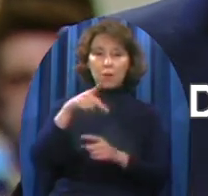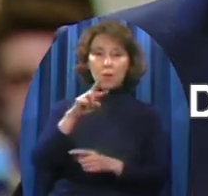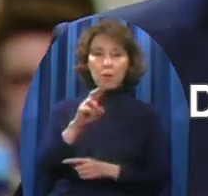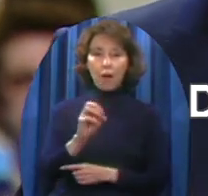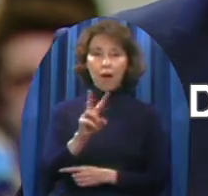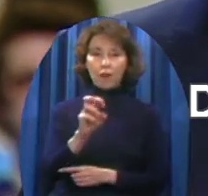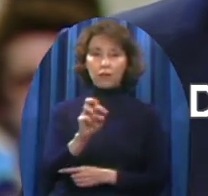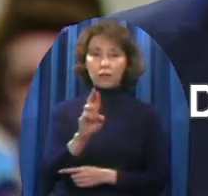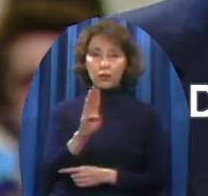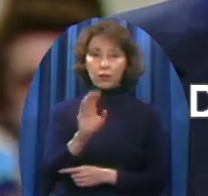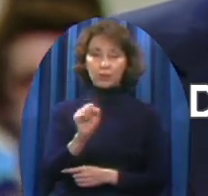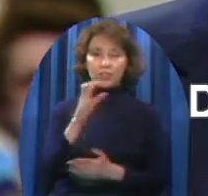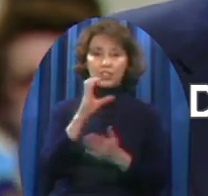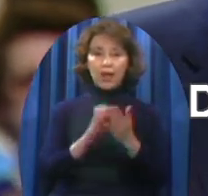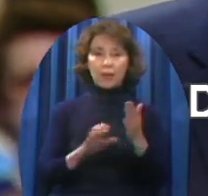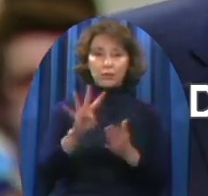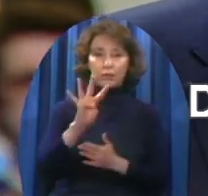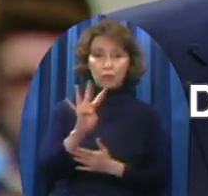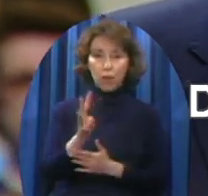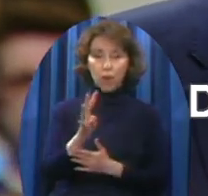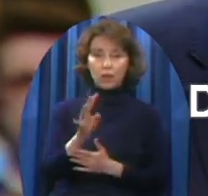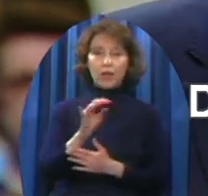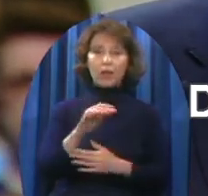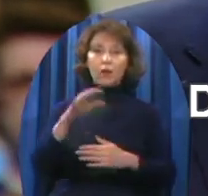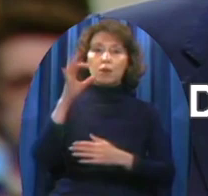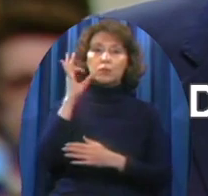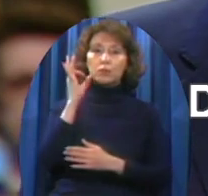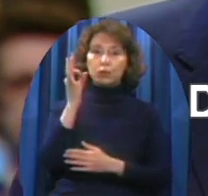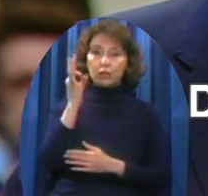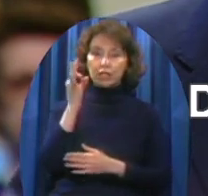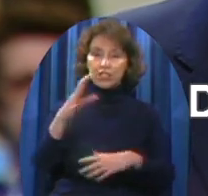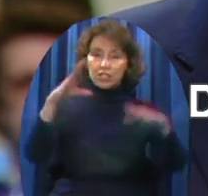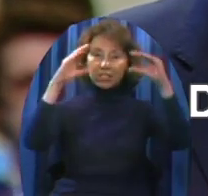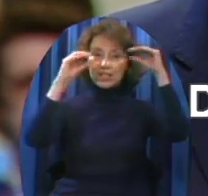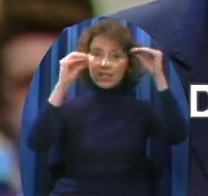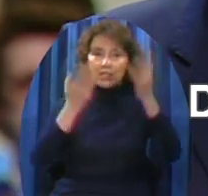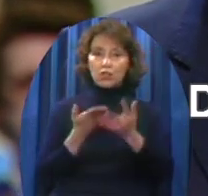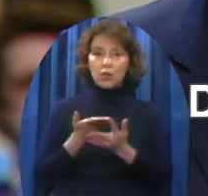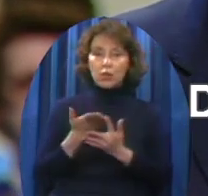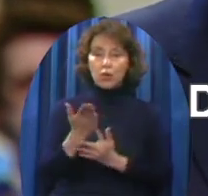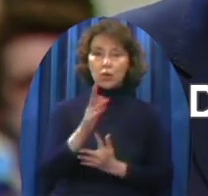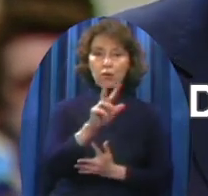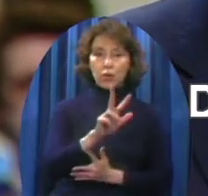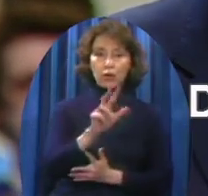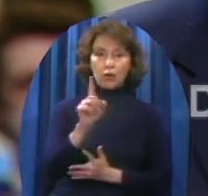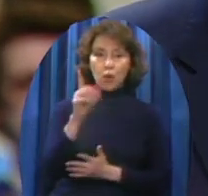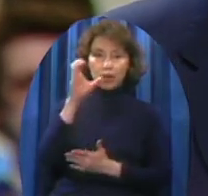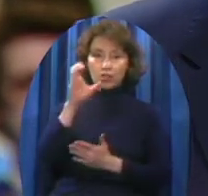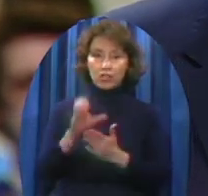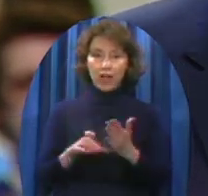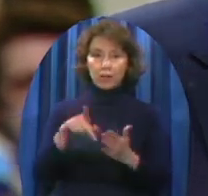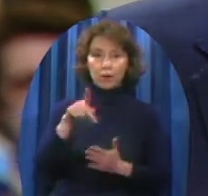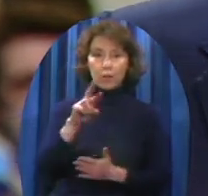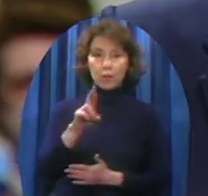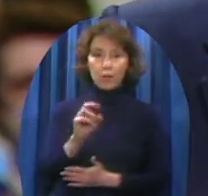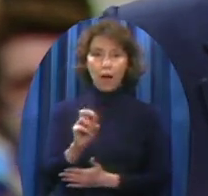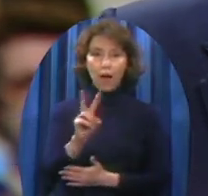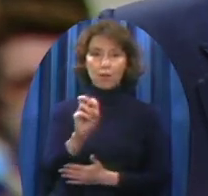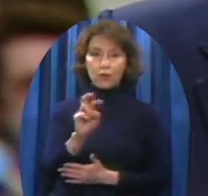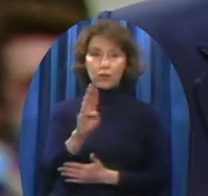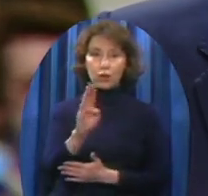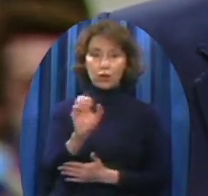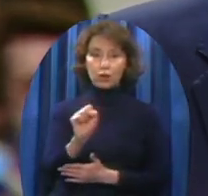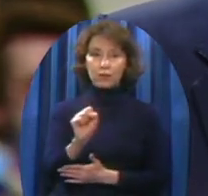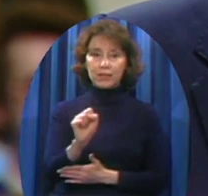of Proverbs, as we teach and preach right through the 31 chapters of the Proverbs in these